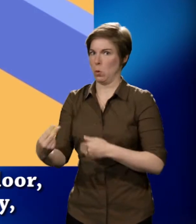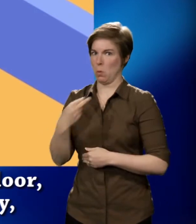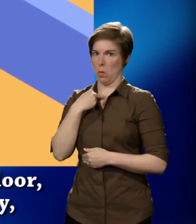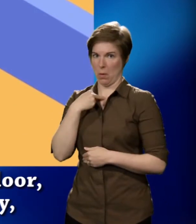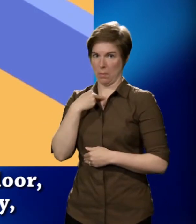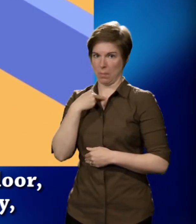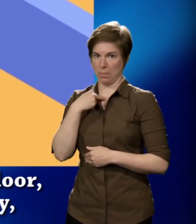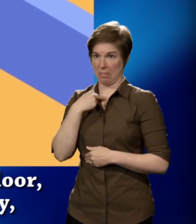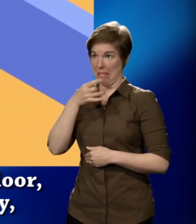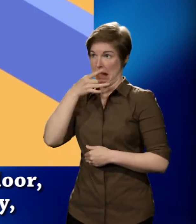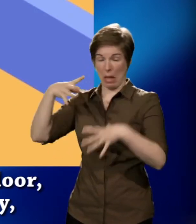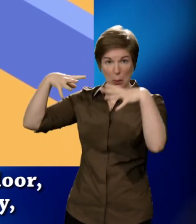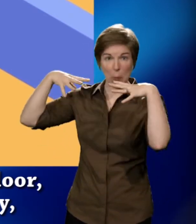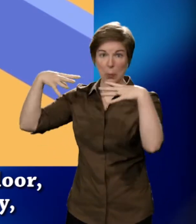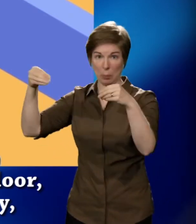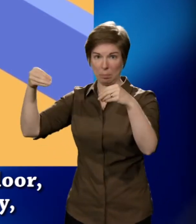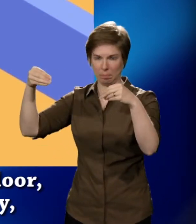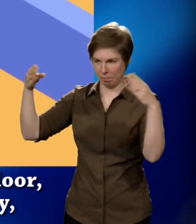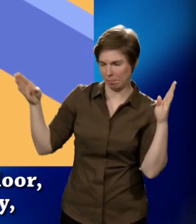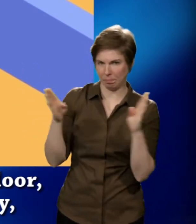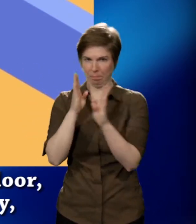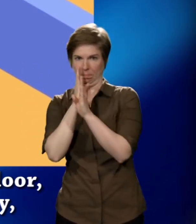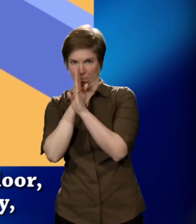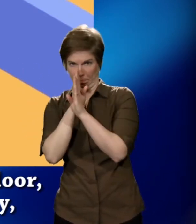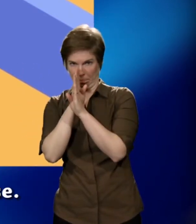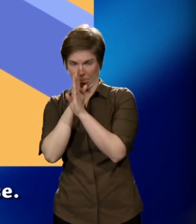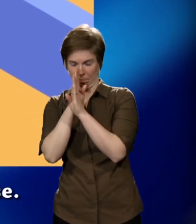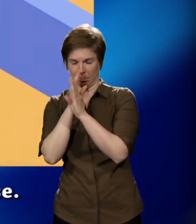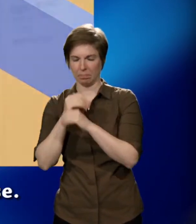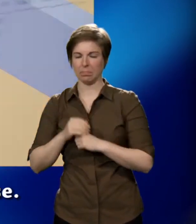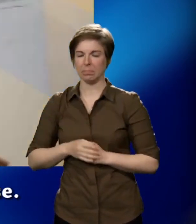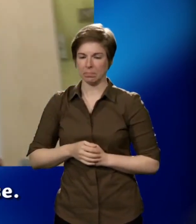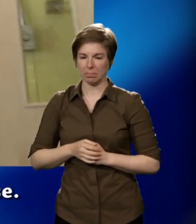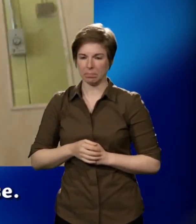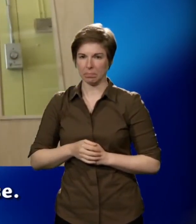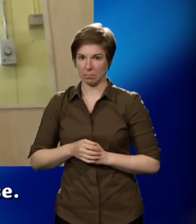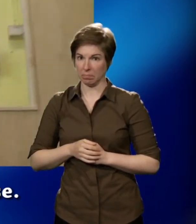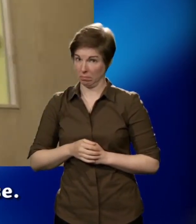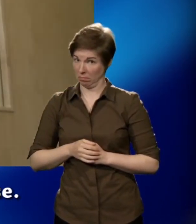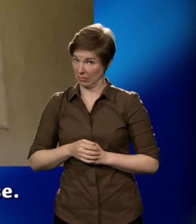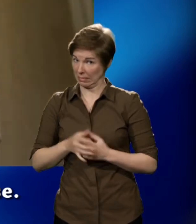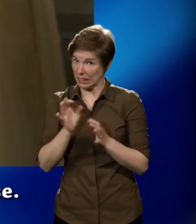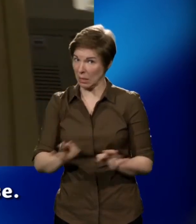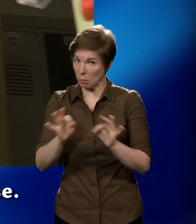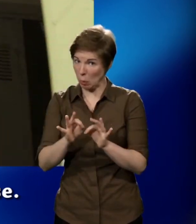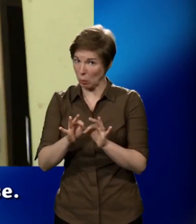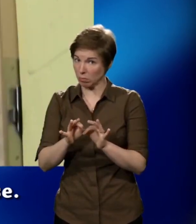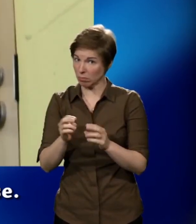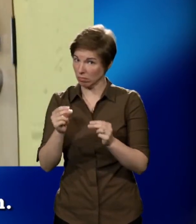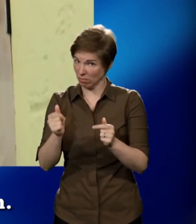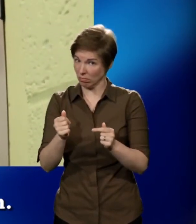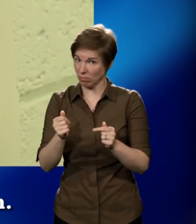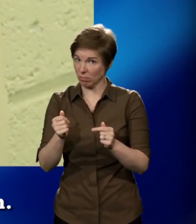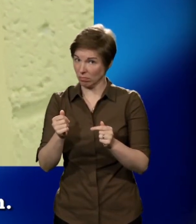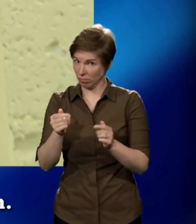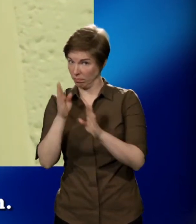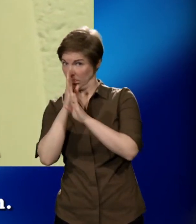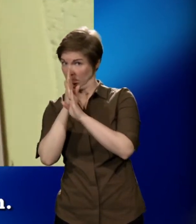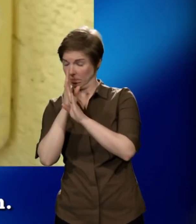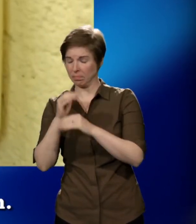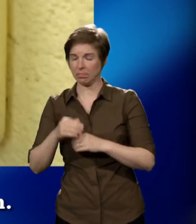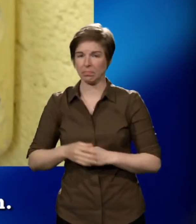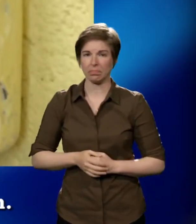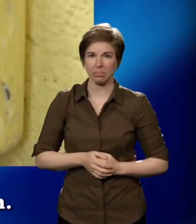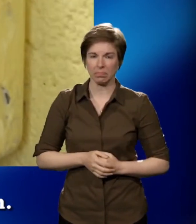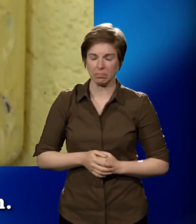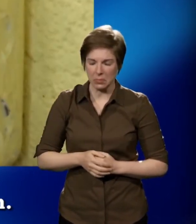door, turn out the lights, and hide away. That should be your first response. When